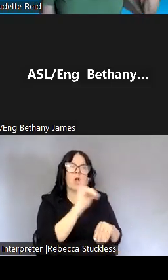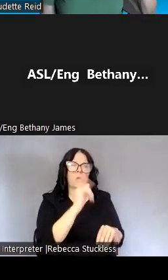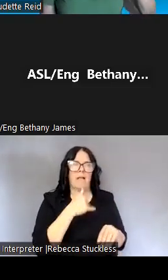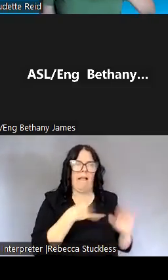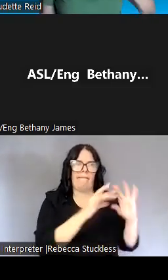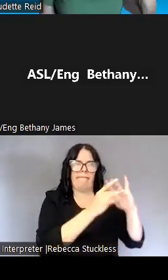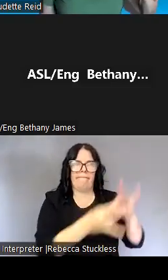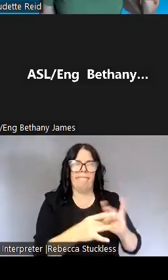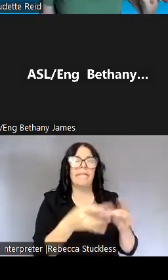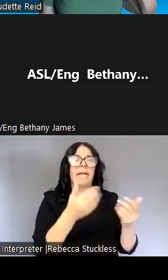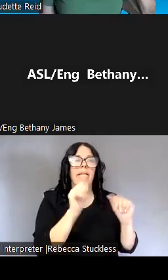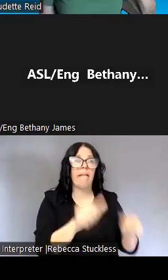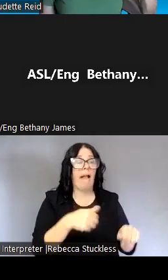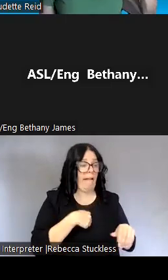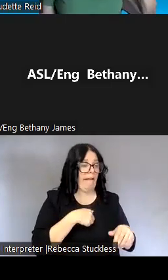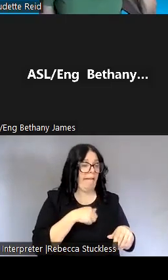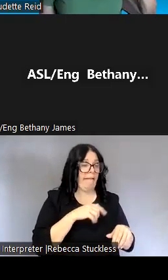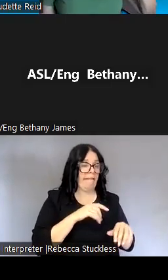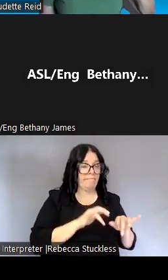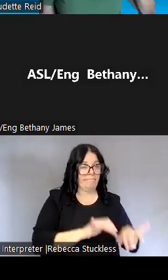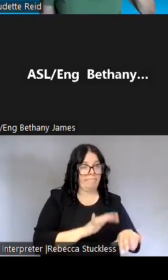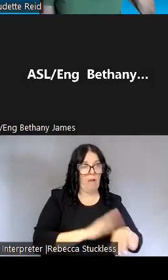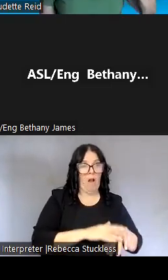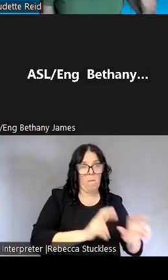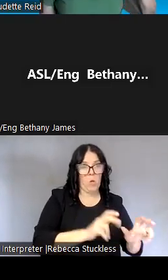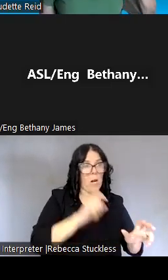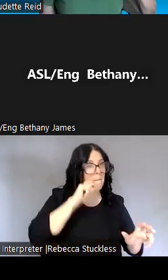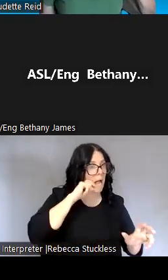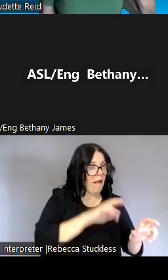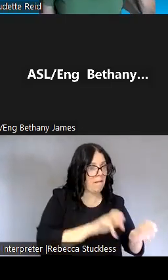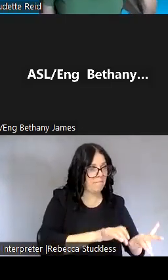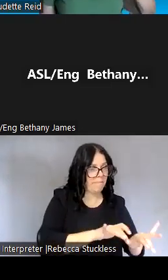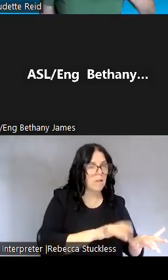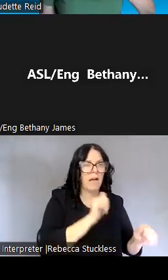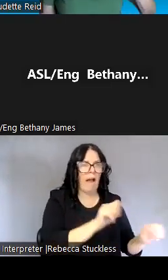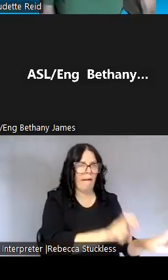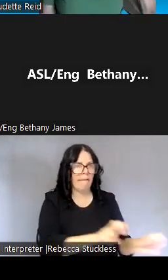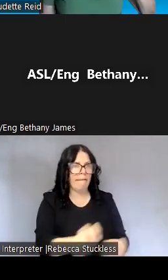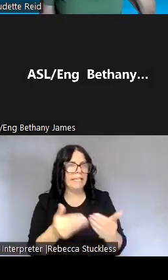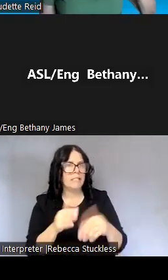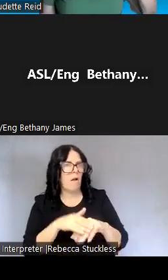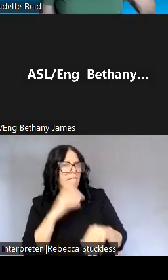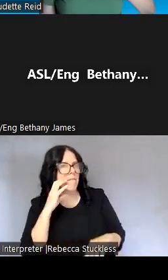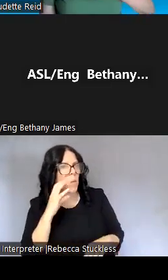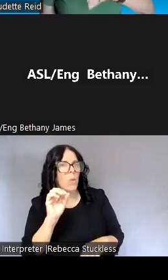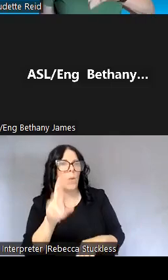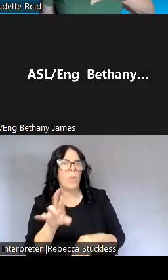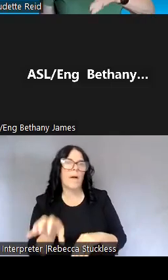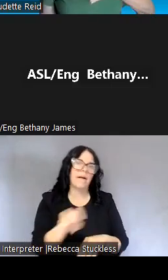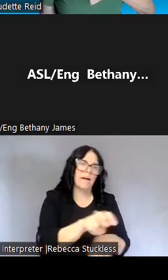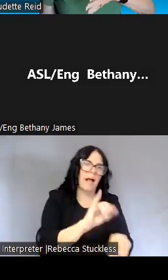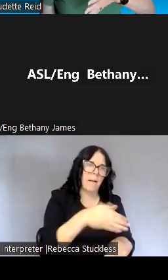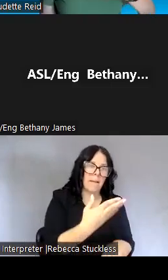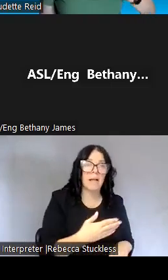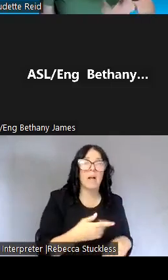the other if you have other Apple devices. It doesn't necessarily work with the phone to